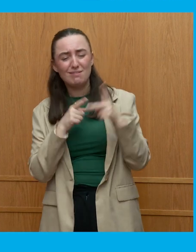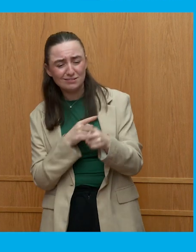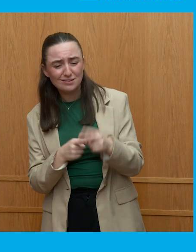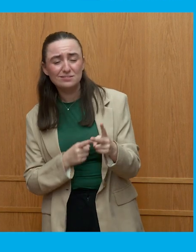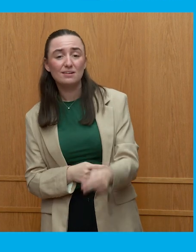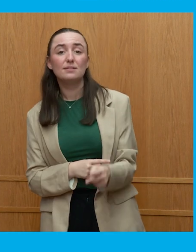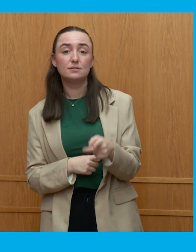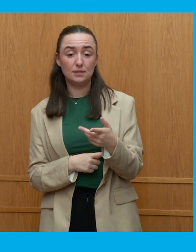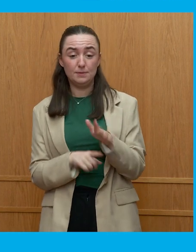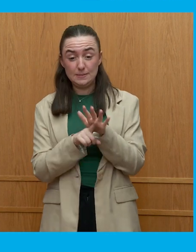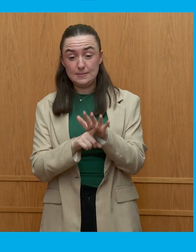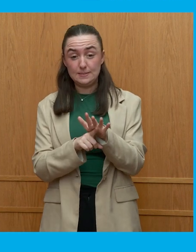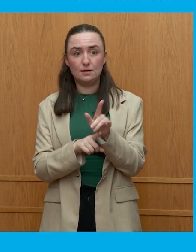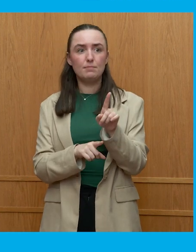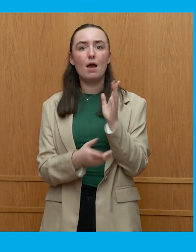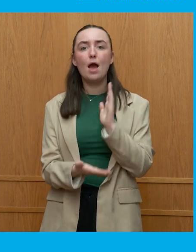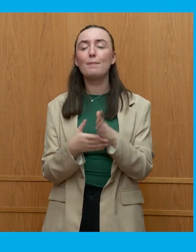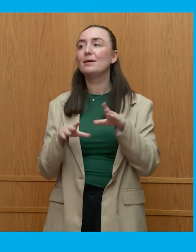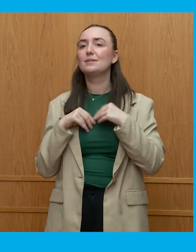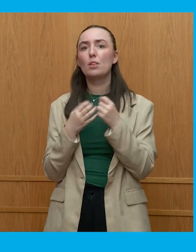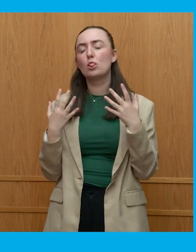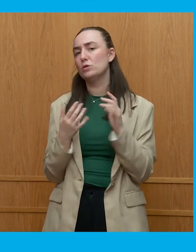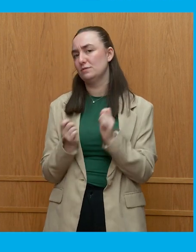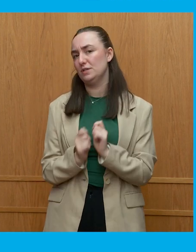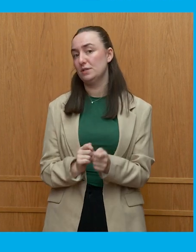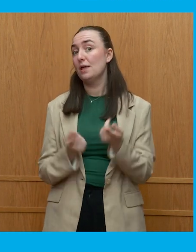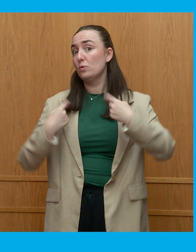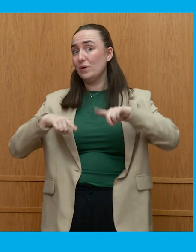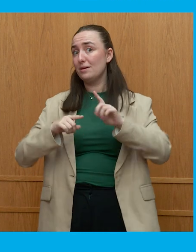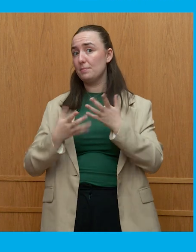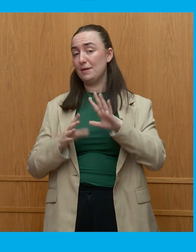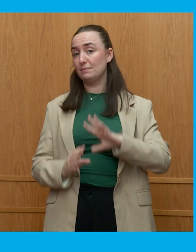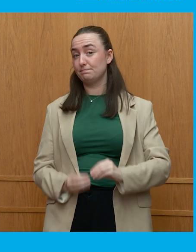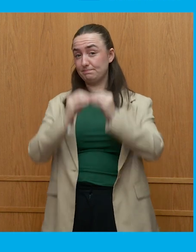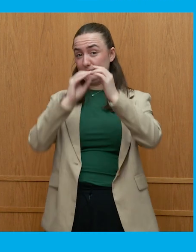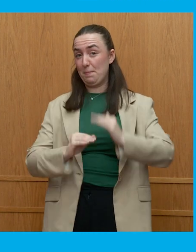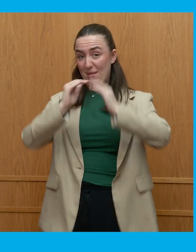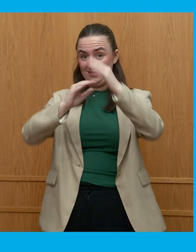like that. And we managed to build the building that we did.